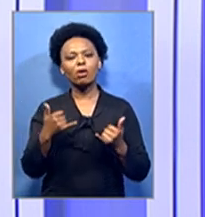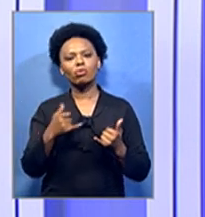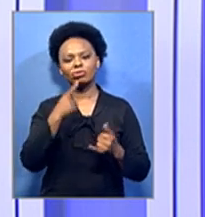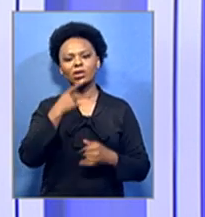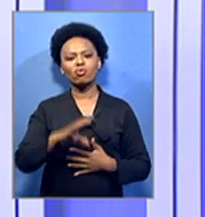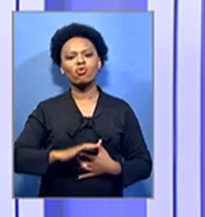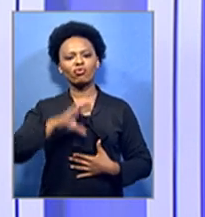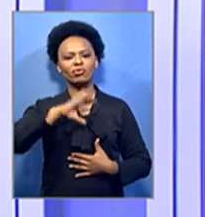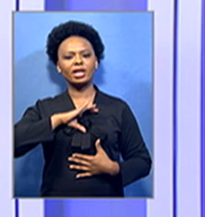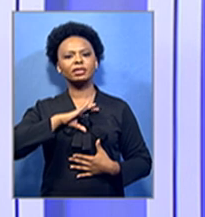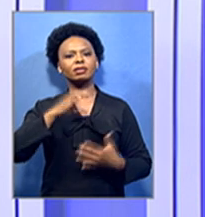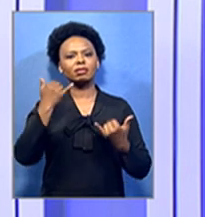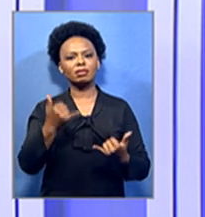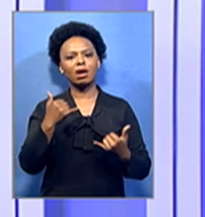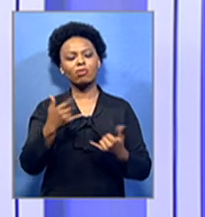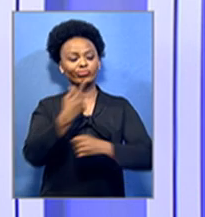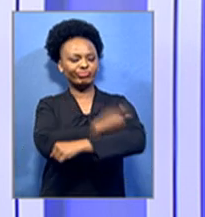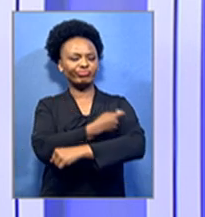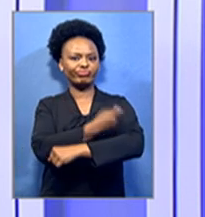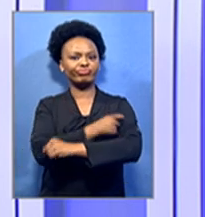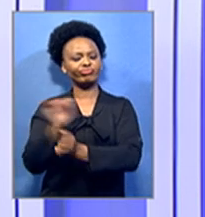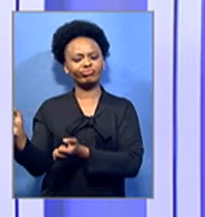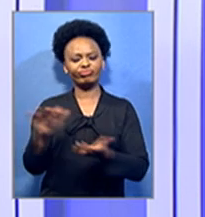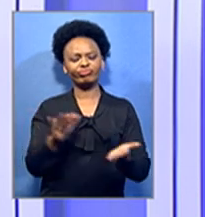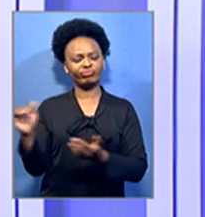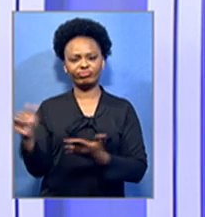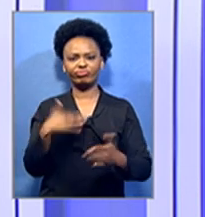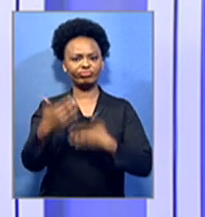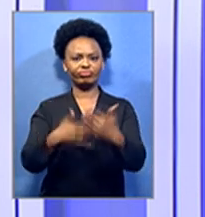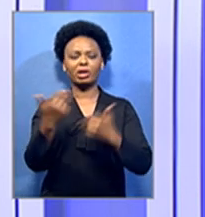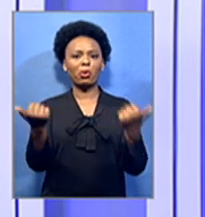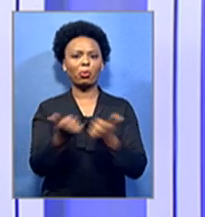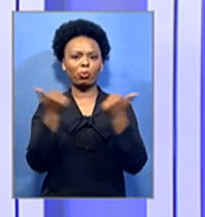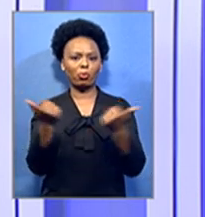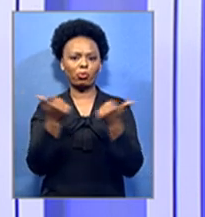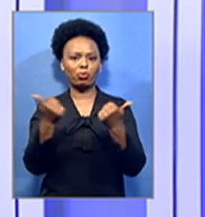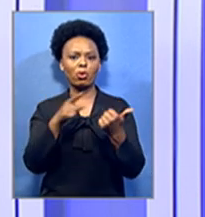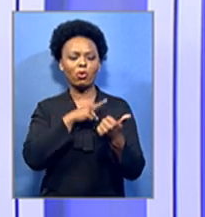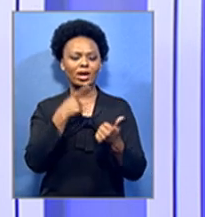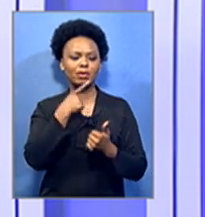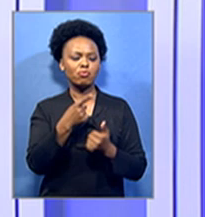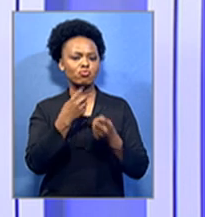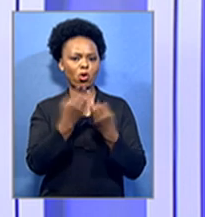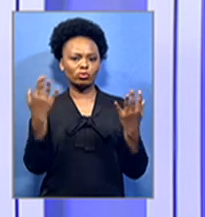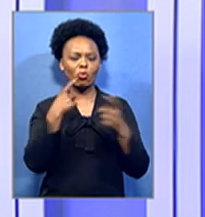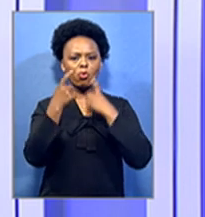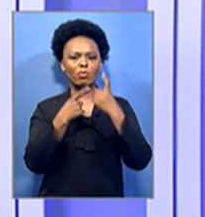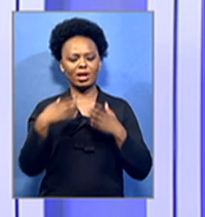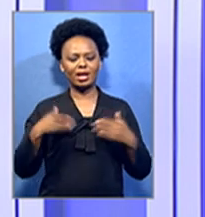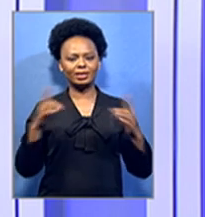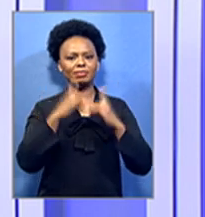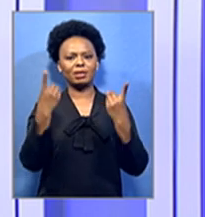delivery of the country's vaccines is on track. This despite the Health Department not meeting its target of vaccinating at